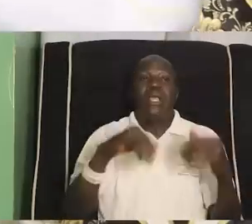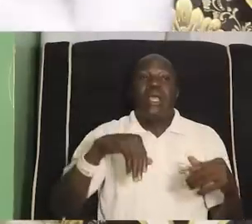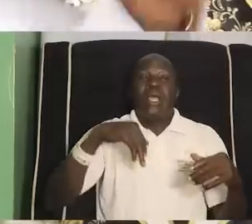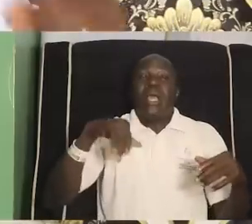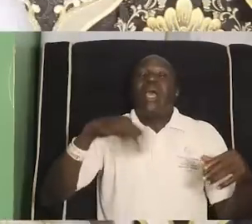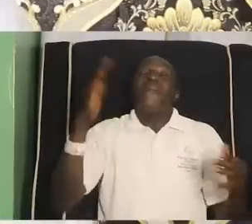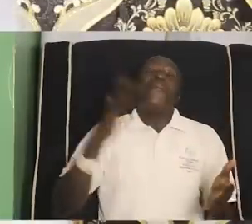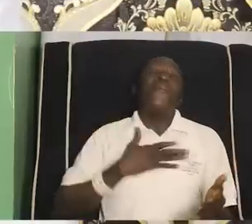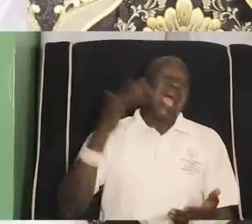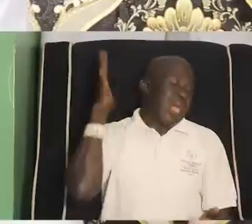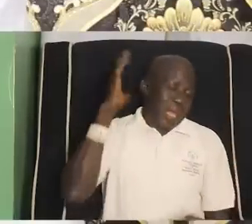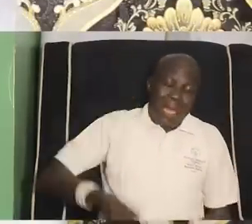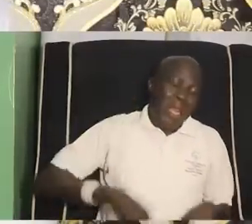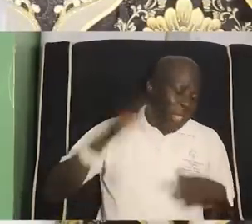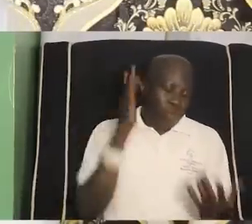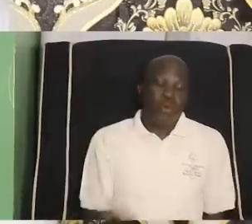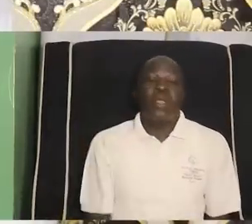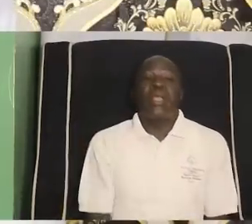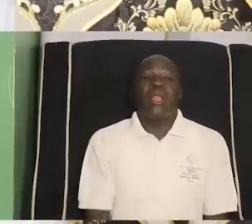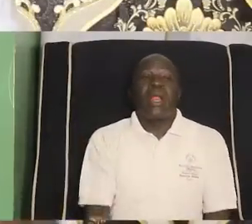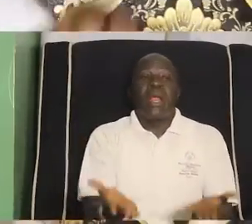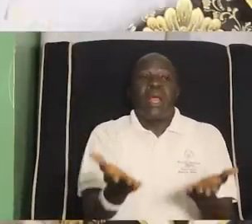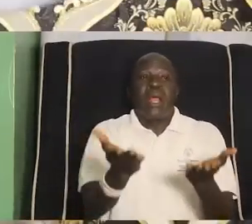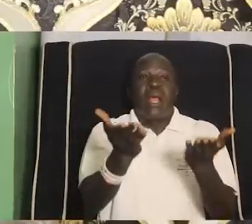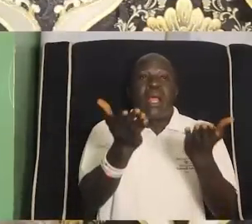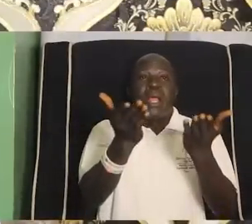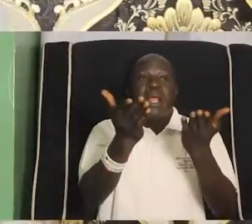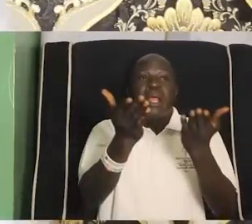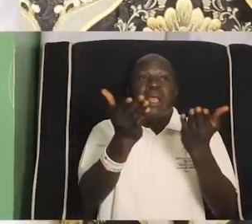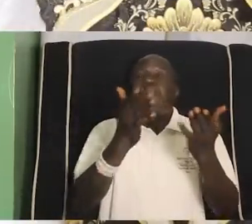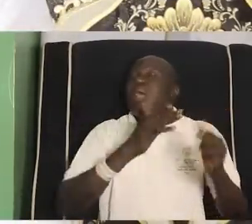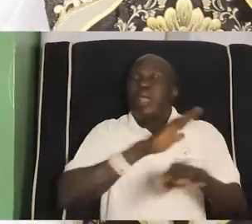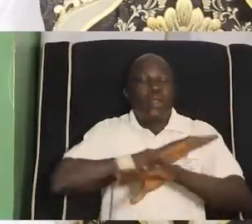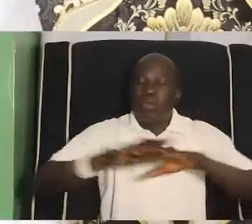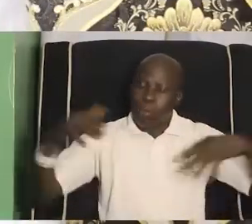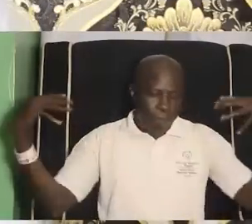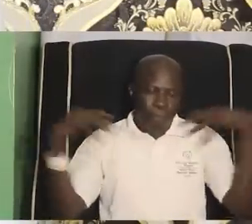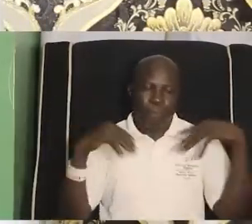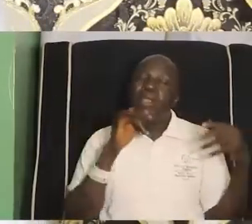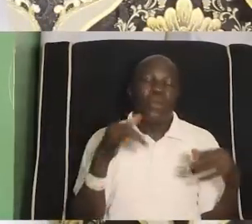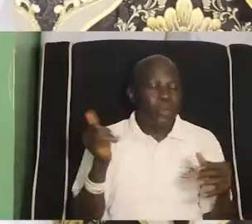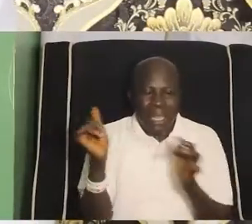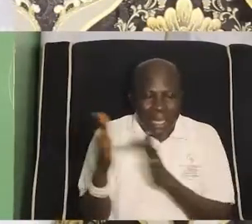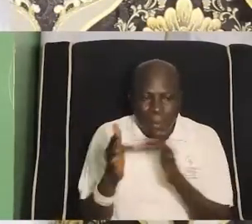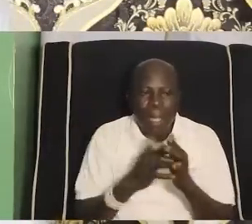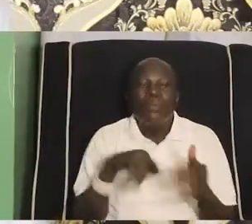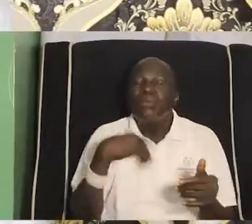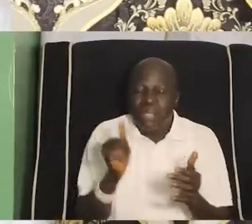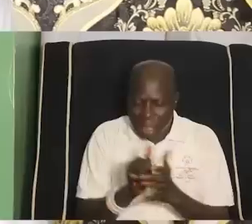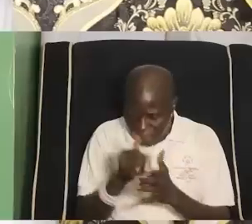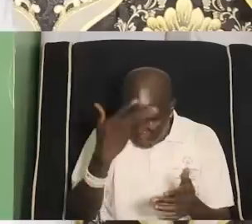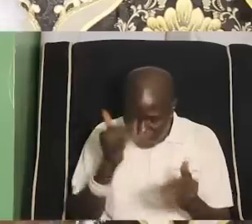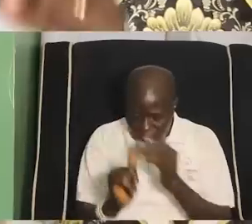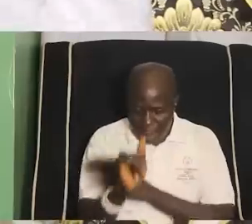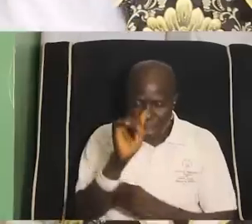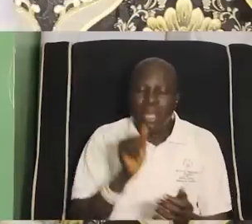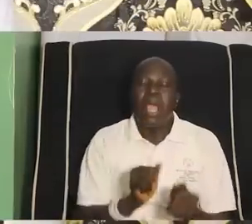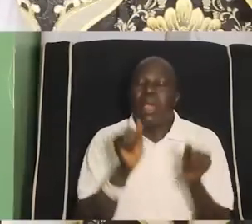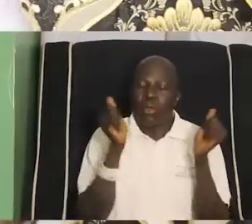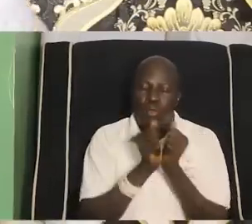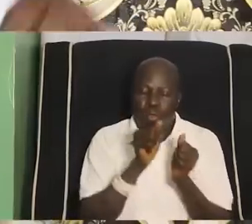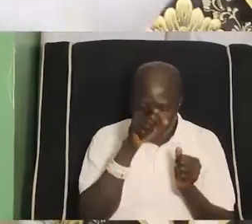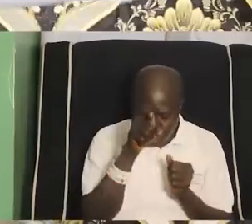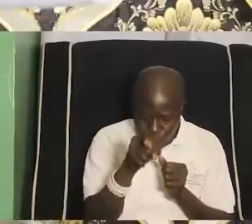you had to do that. You had to do that. Mabel, you better do that. Yes, nitori mo wa pelu re. Bi pele wi